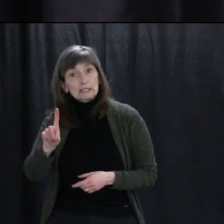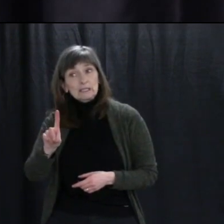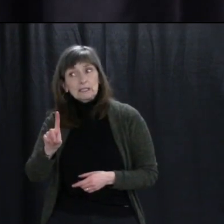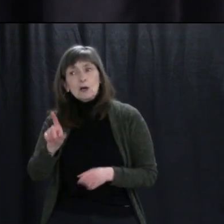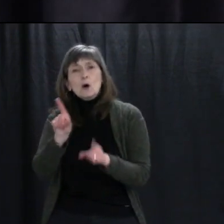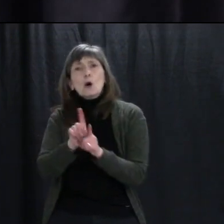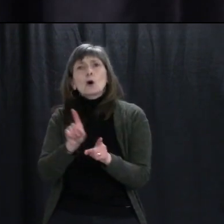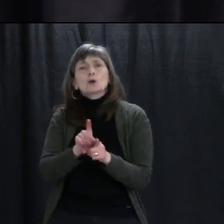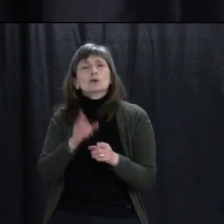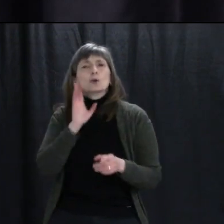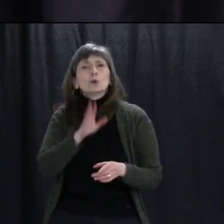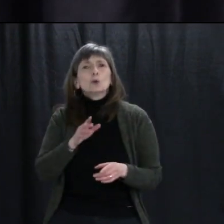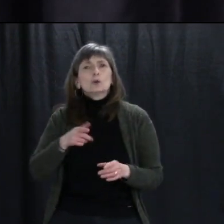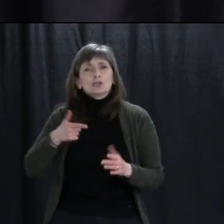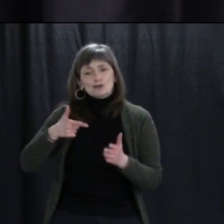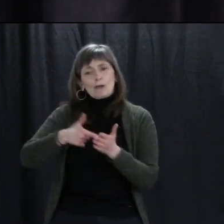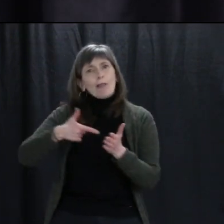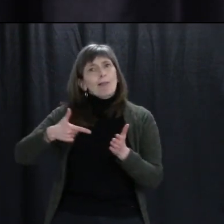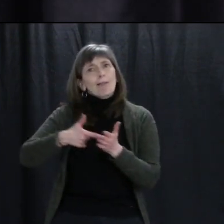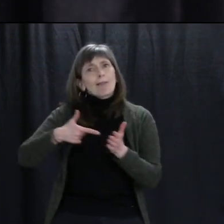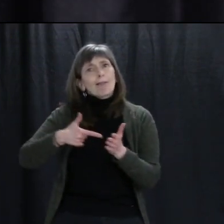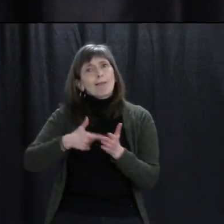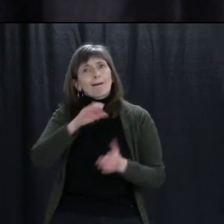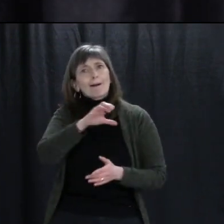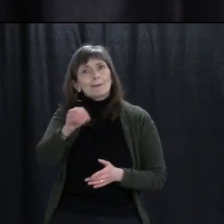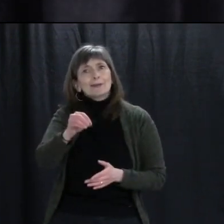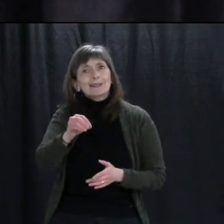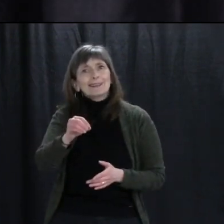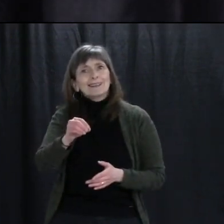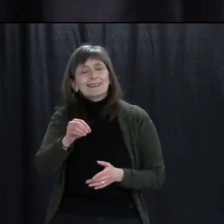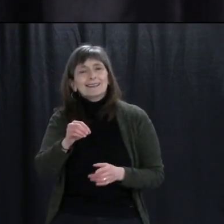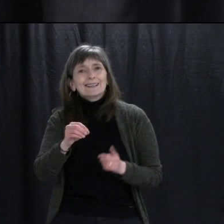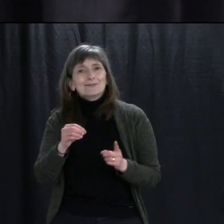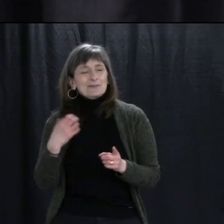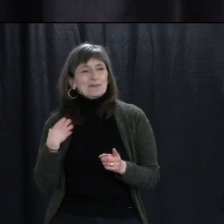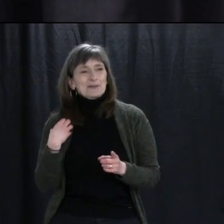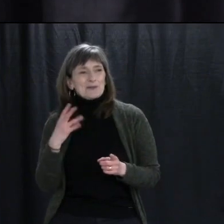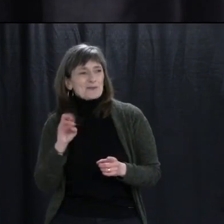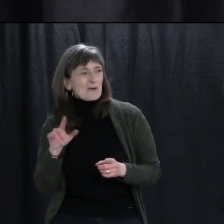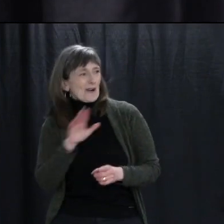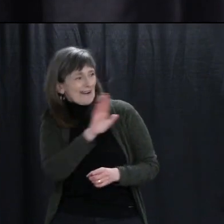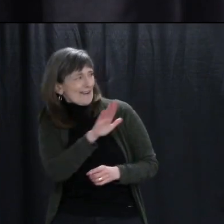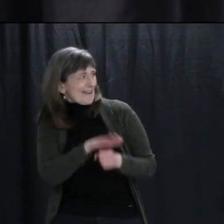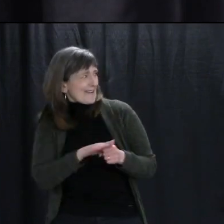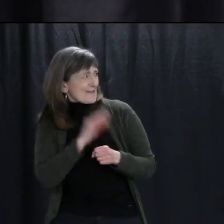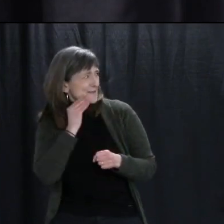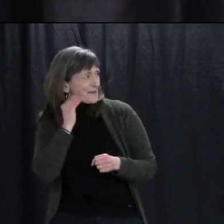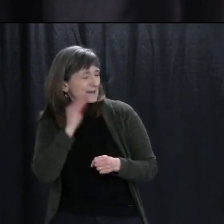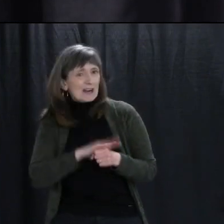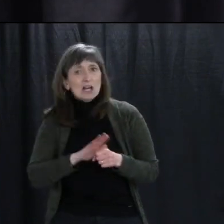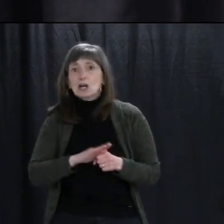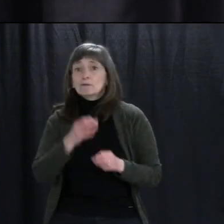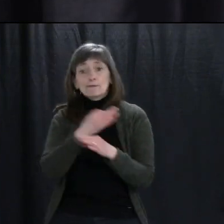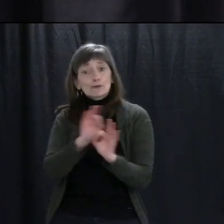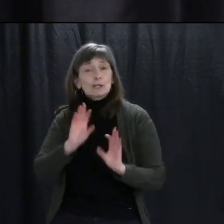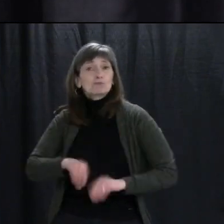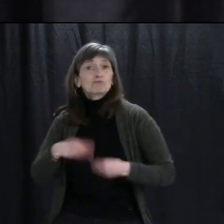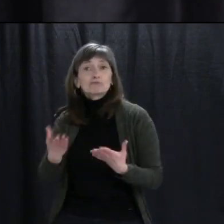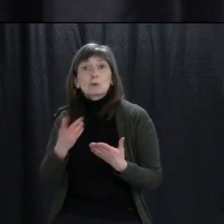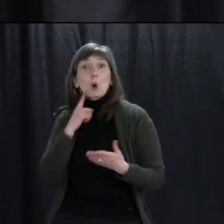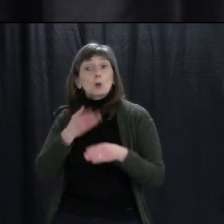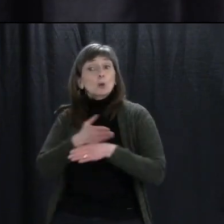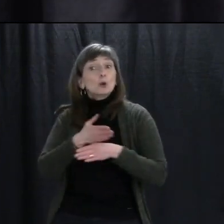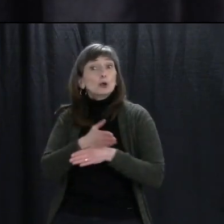bit manufacturers from Minister War's district offering their services free, and